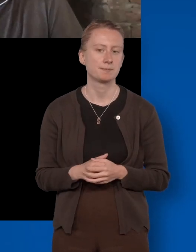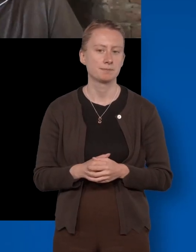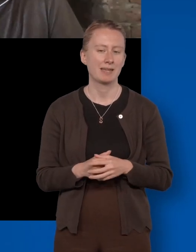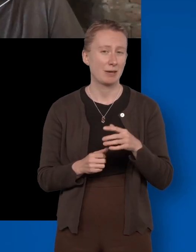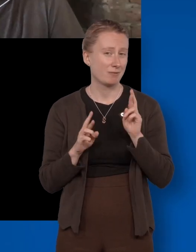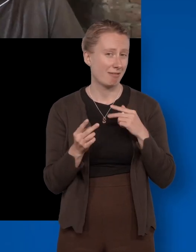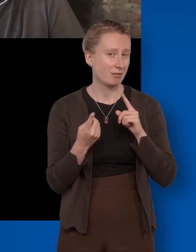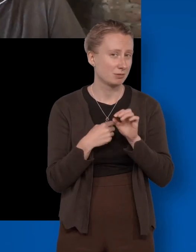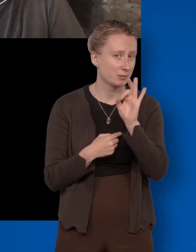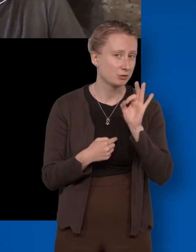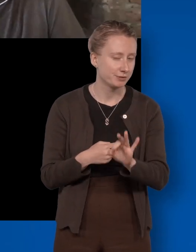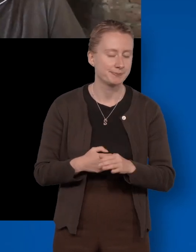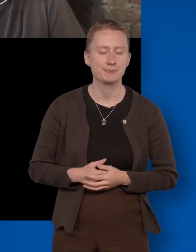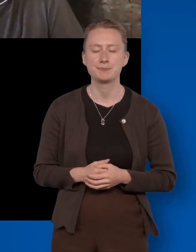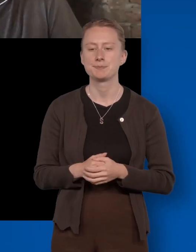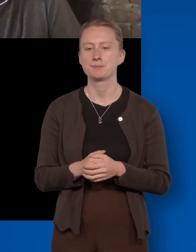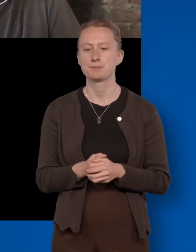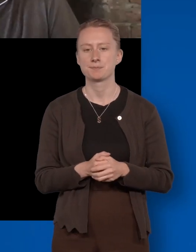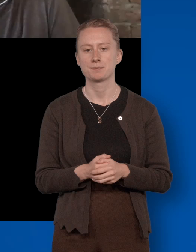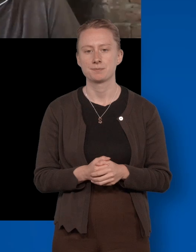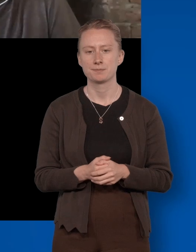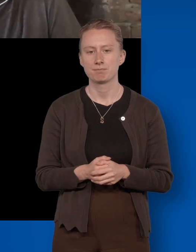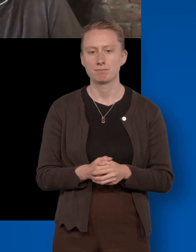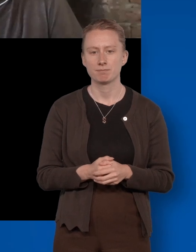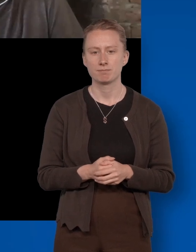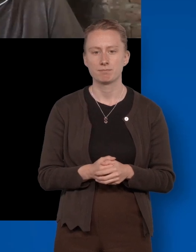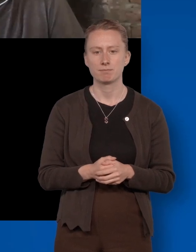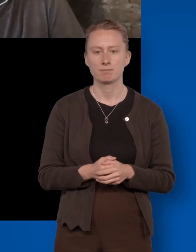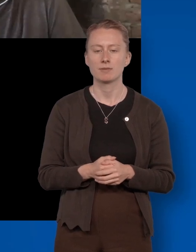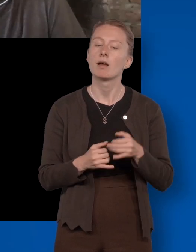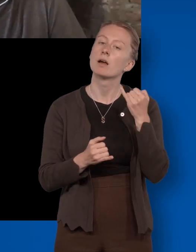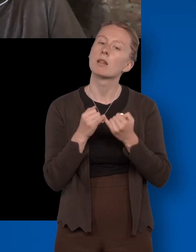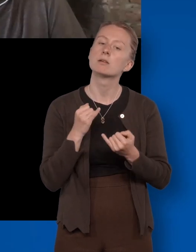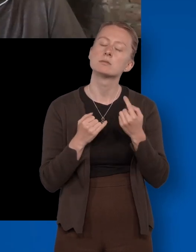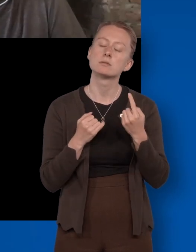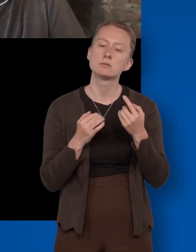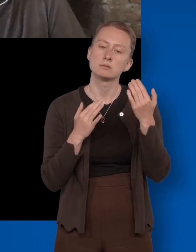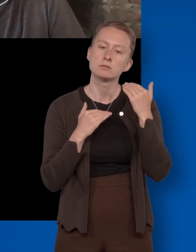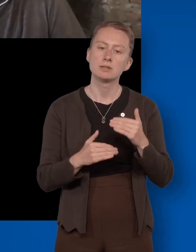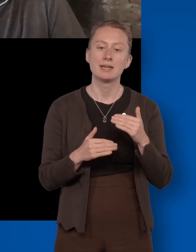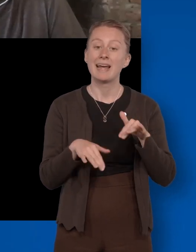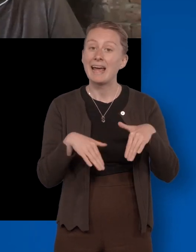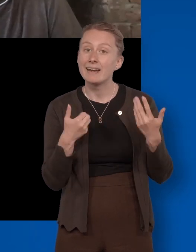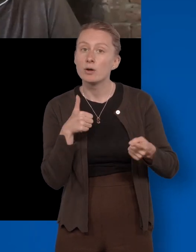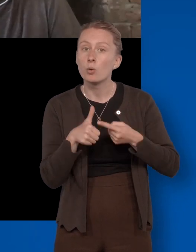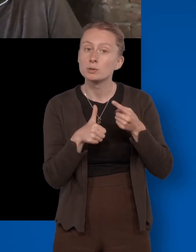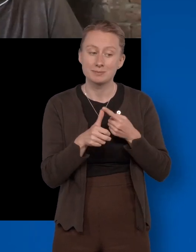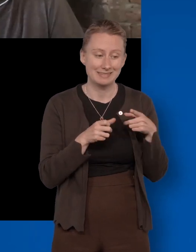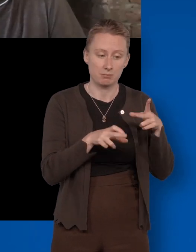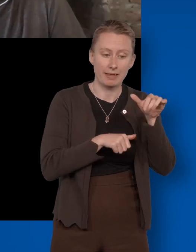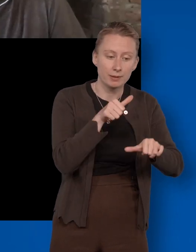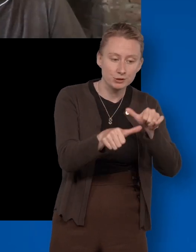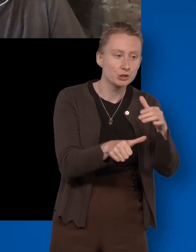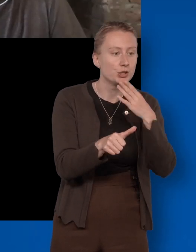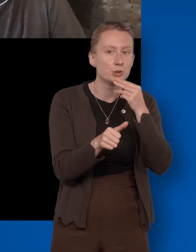yeah, I think that answers the question. Okay. And the last one that we've got so far is, have any automated methods